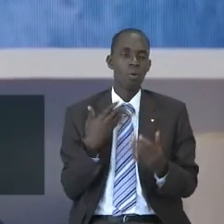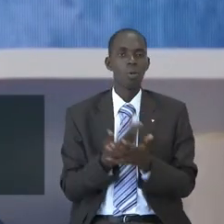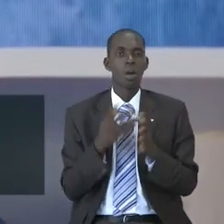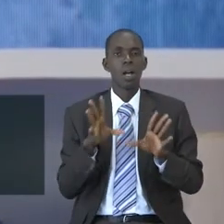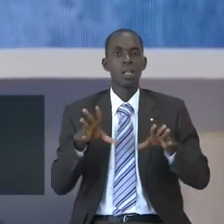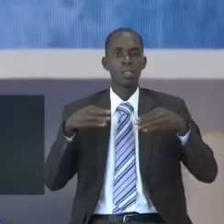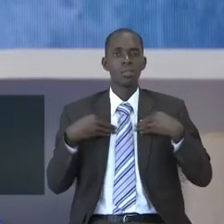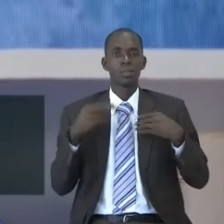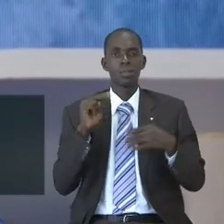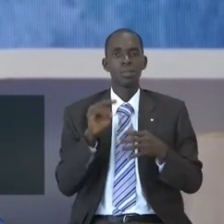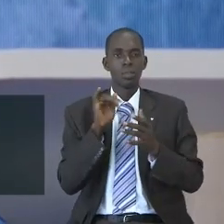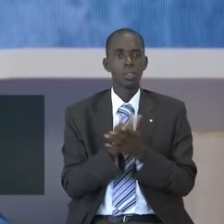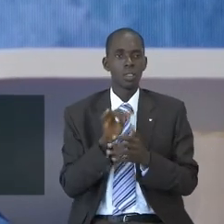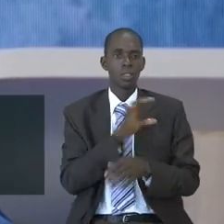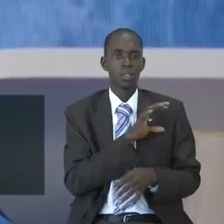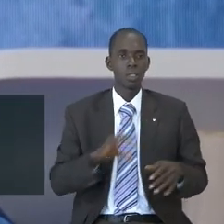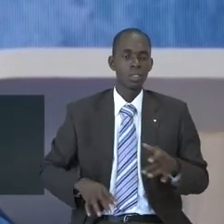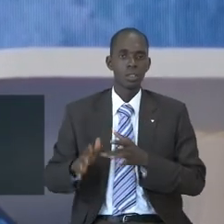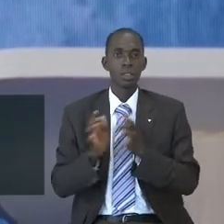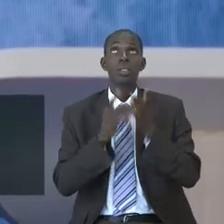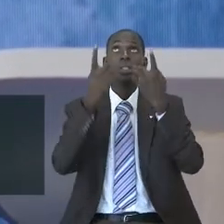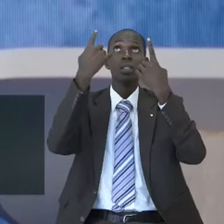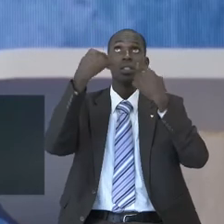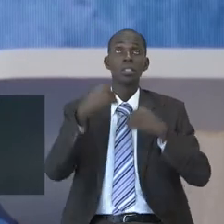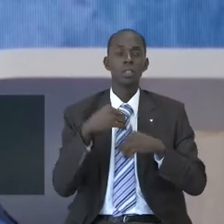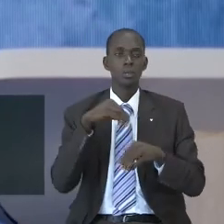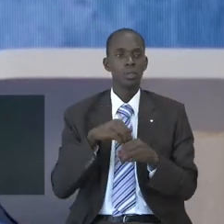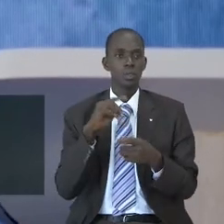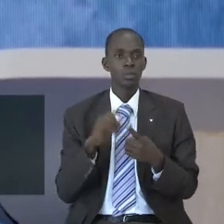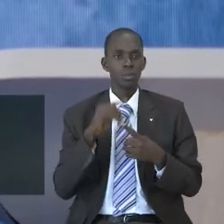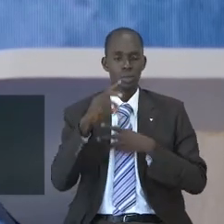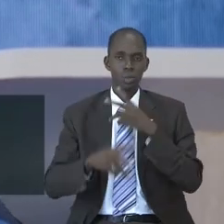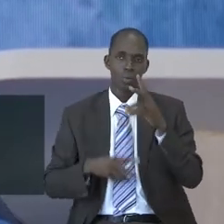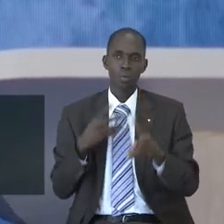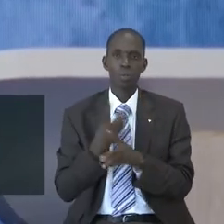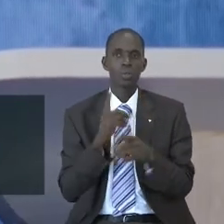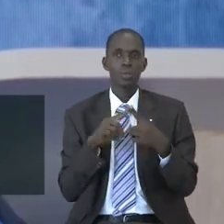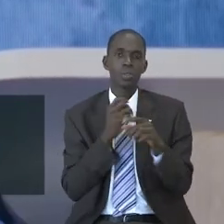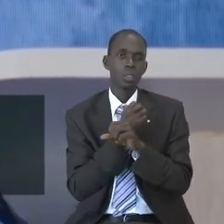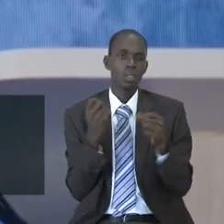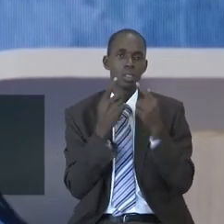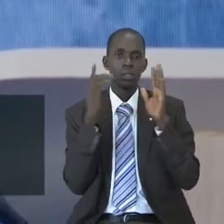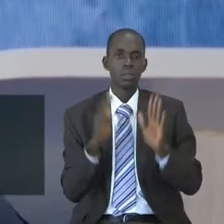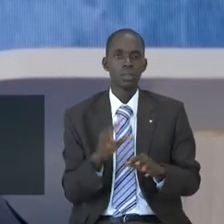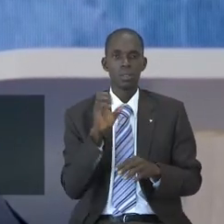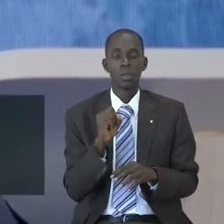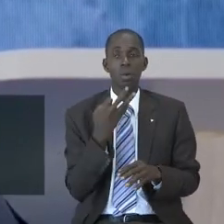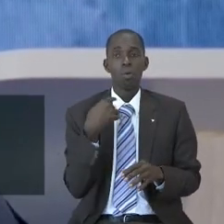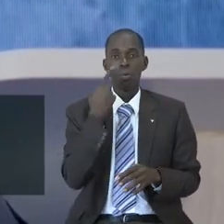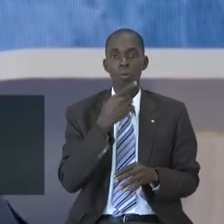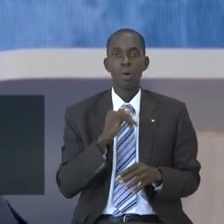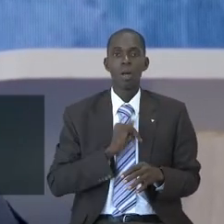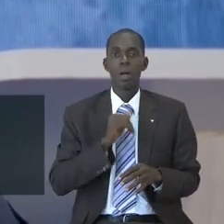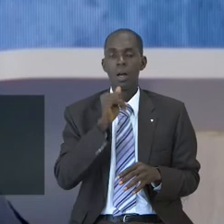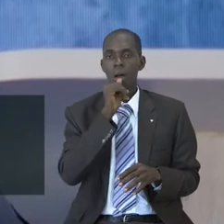that Christ Jesus came into the world to save sinners, of